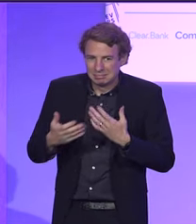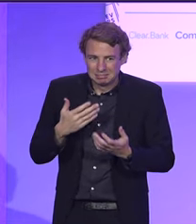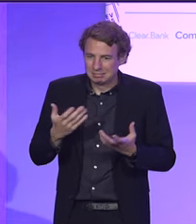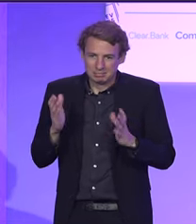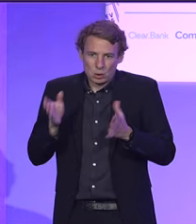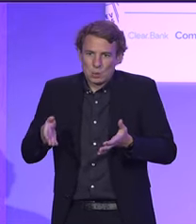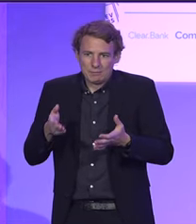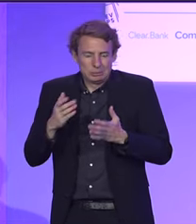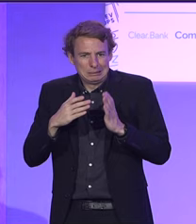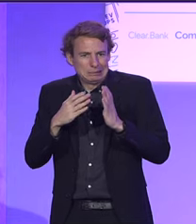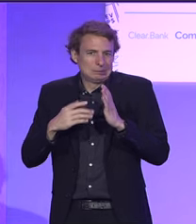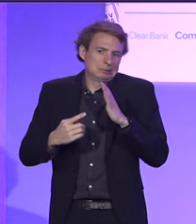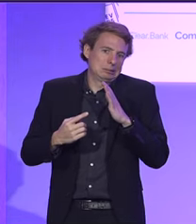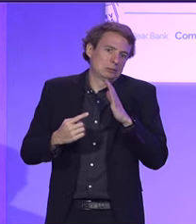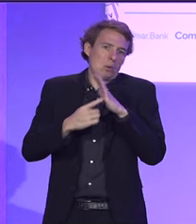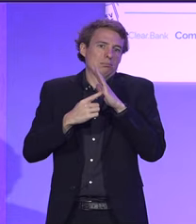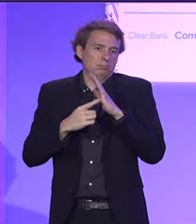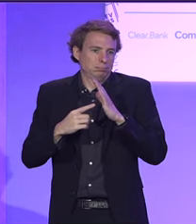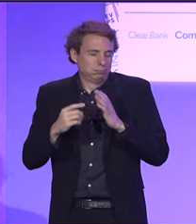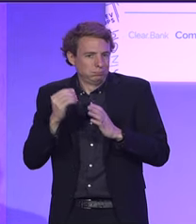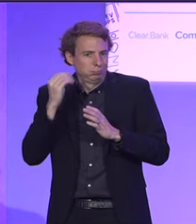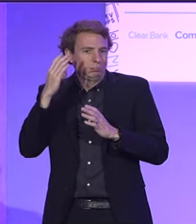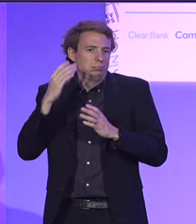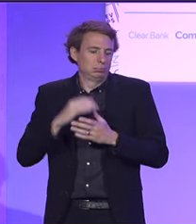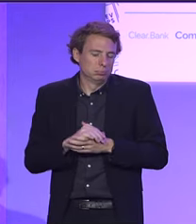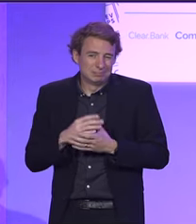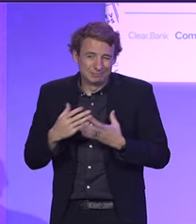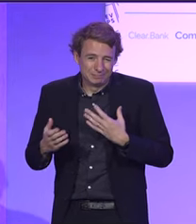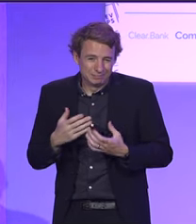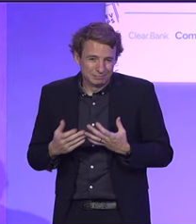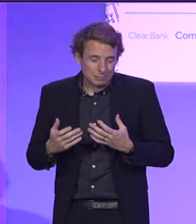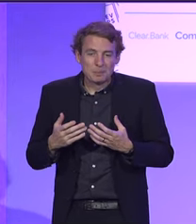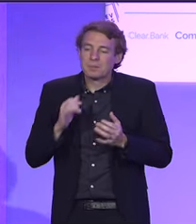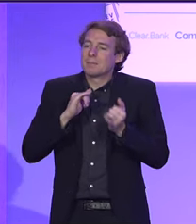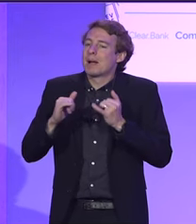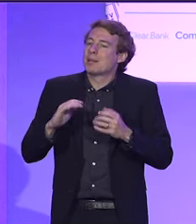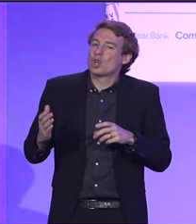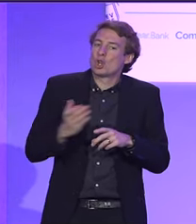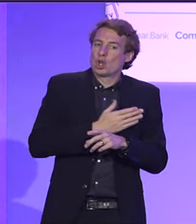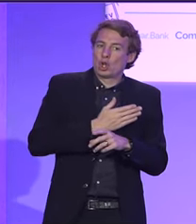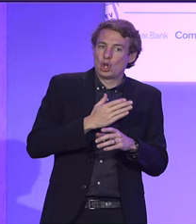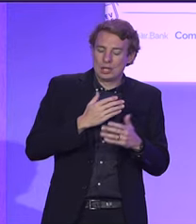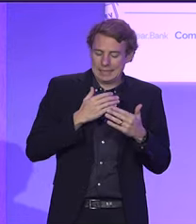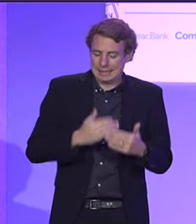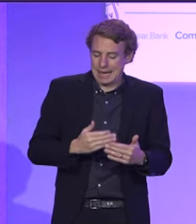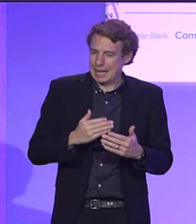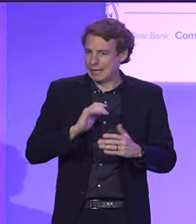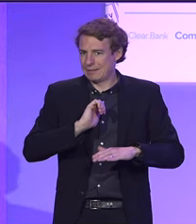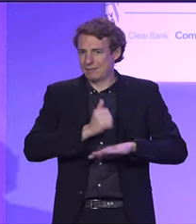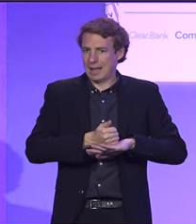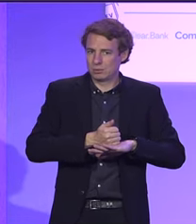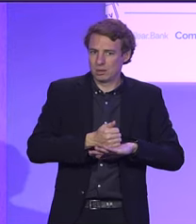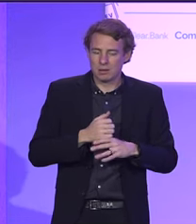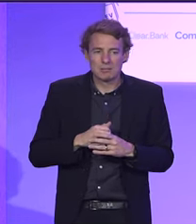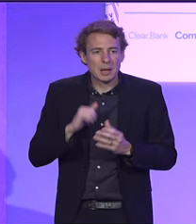fine. But if I use the analogy of, let's say I'm an early stage founder, And it might be interesting to hear how Google or